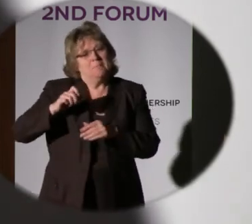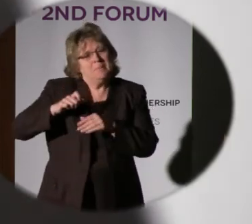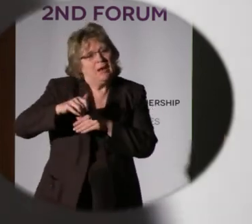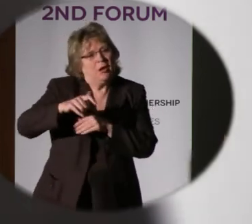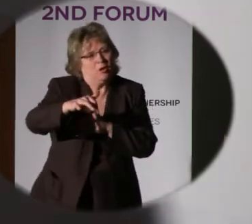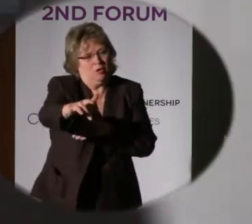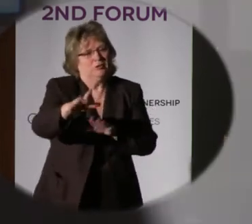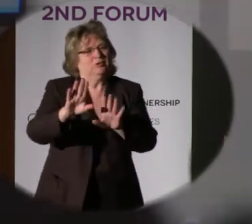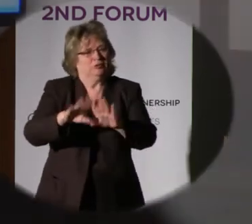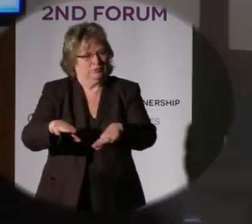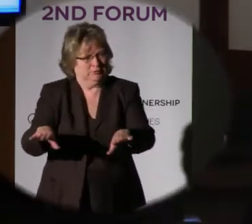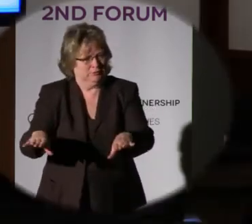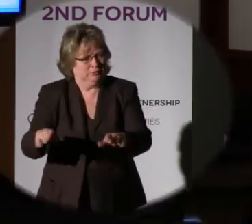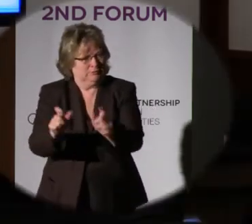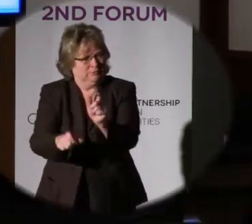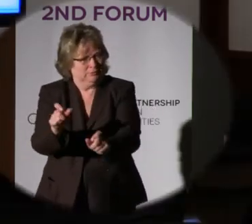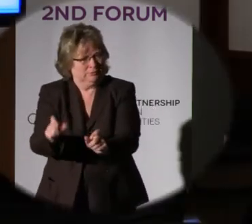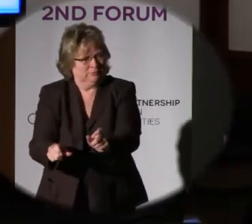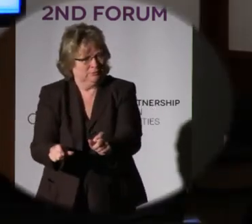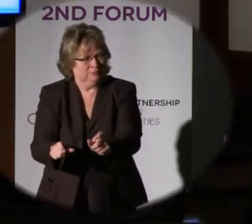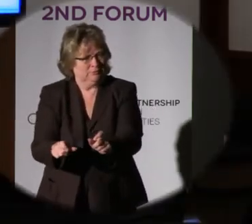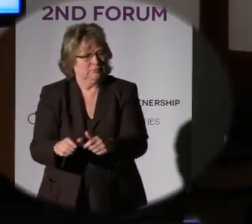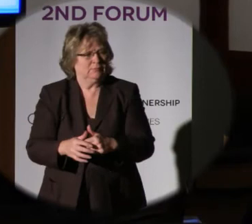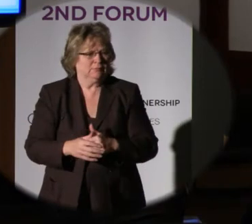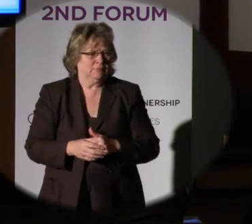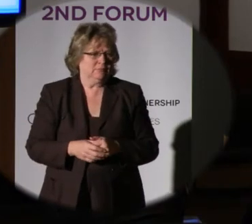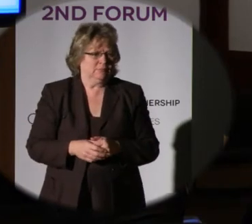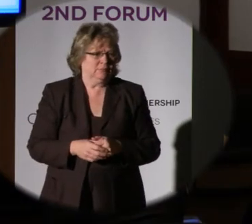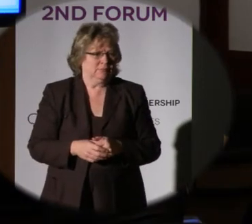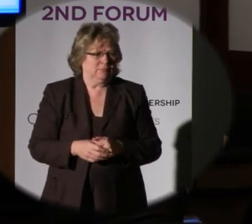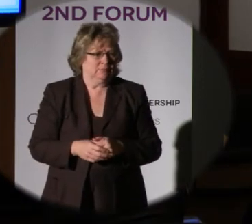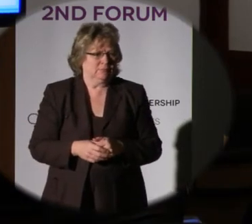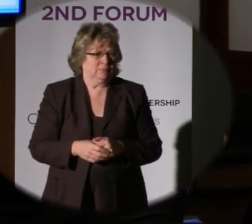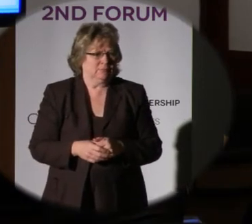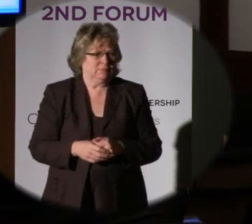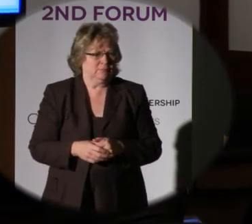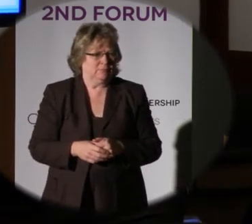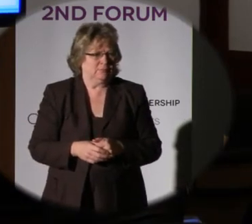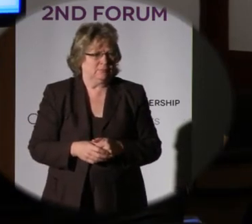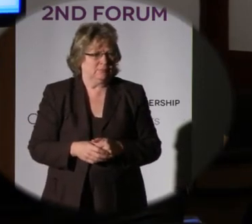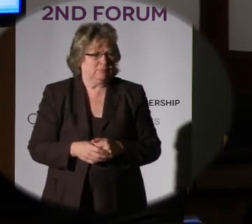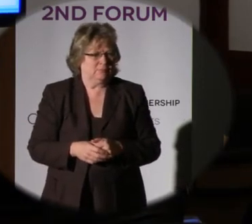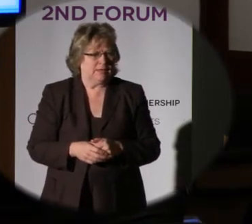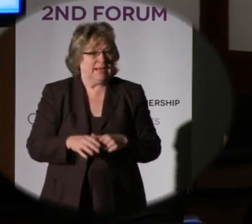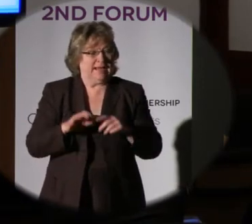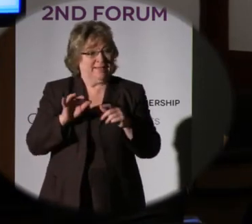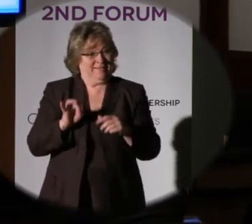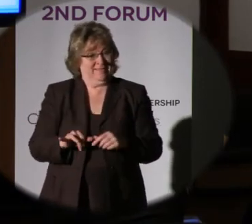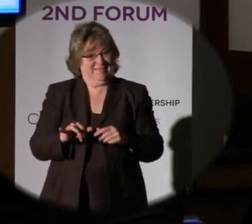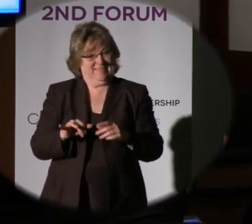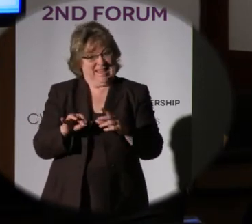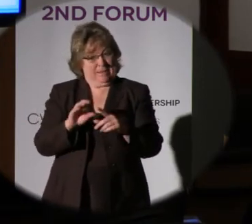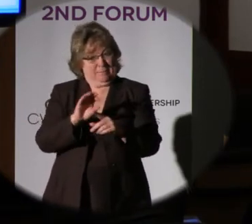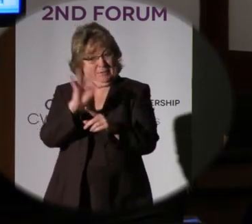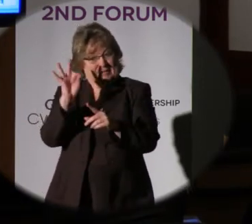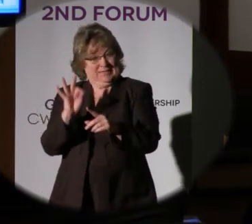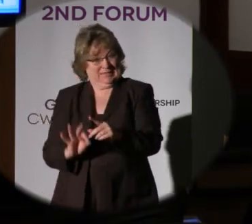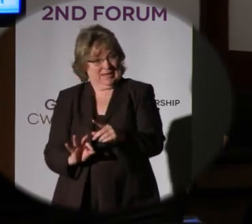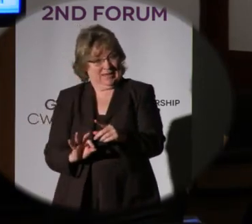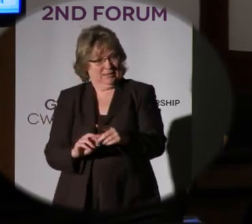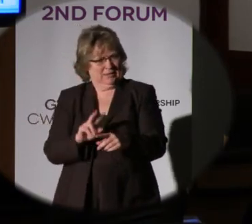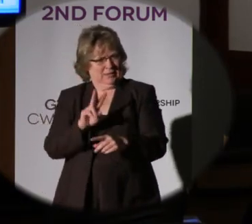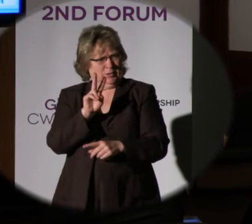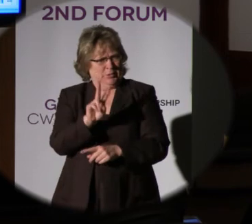for 29% of children population, of the